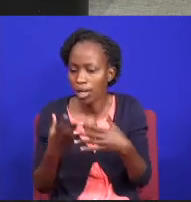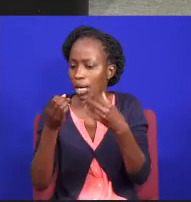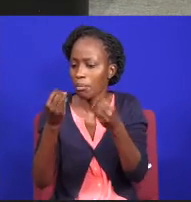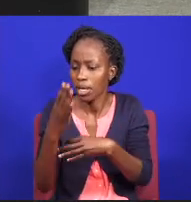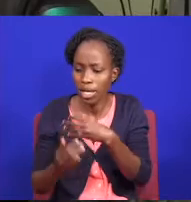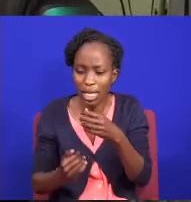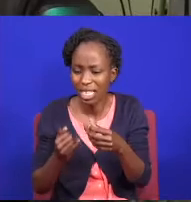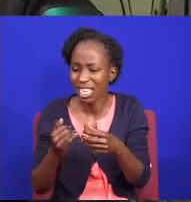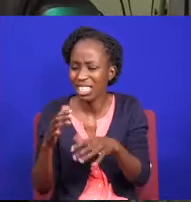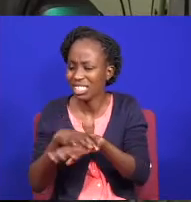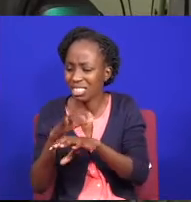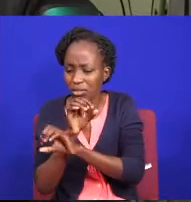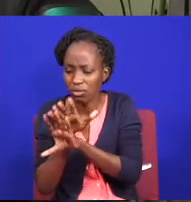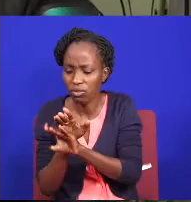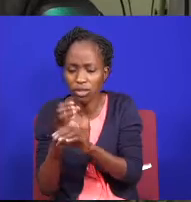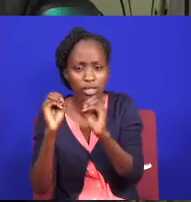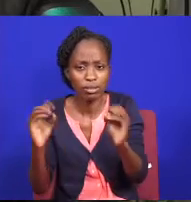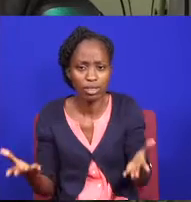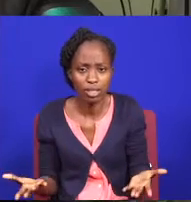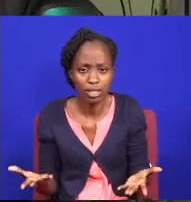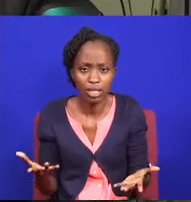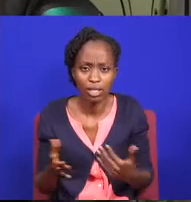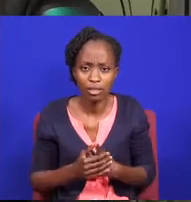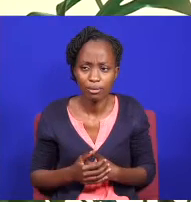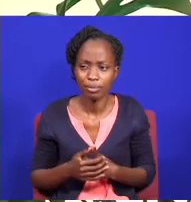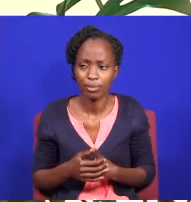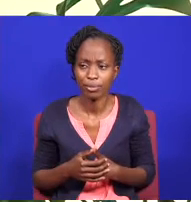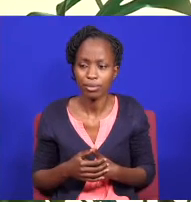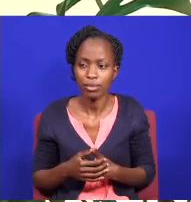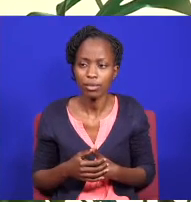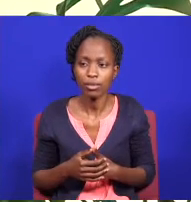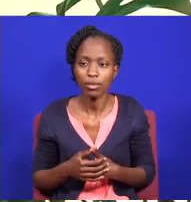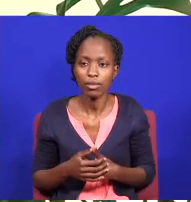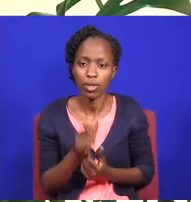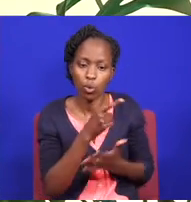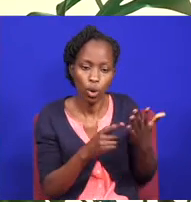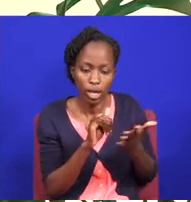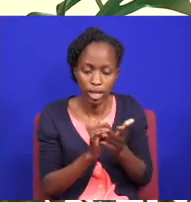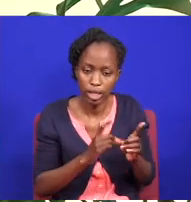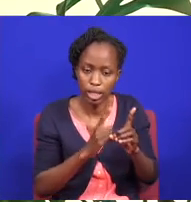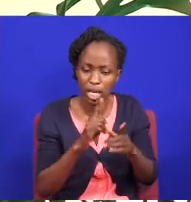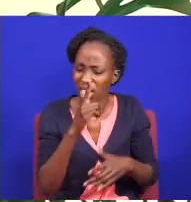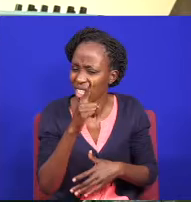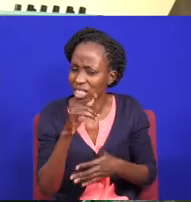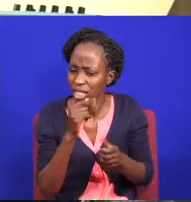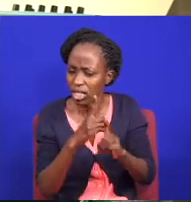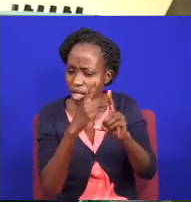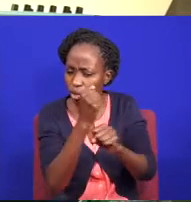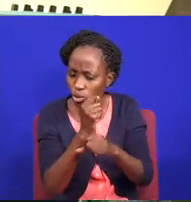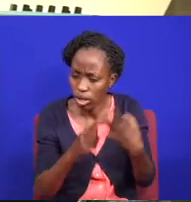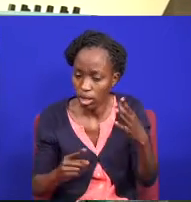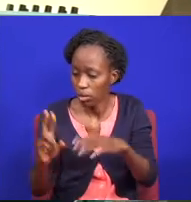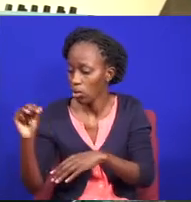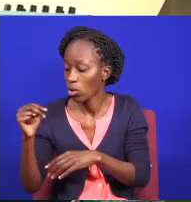catch anything. Now, why are you telling us? Is that what they did? No. No. No. What did they